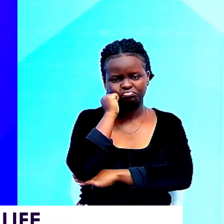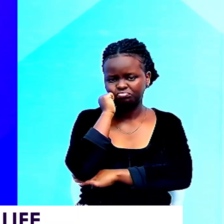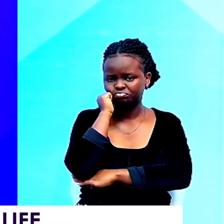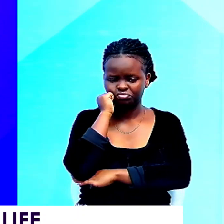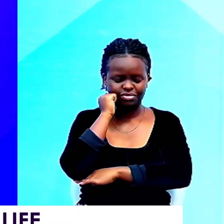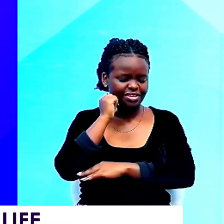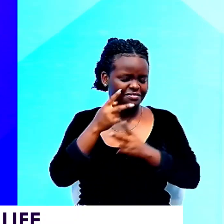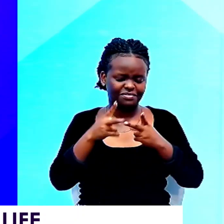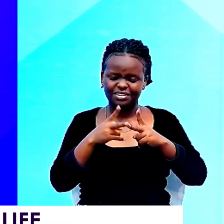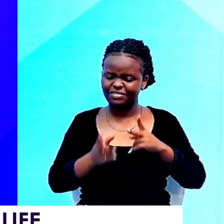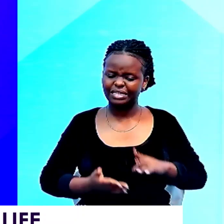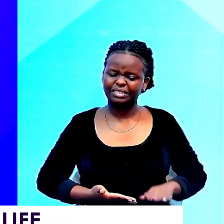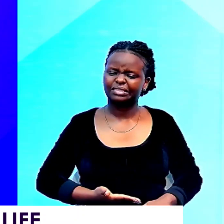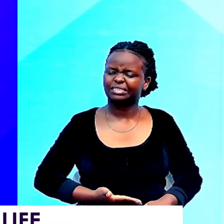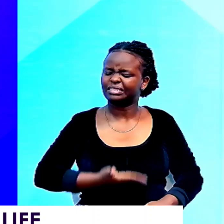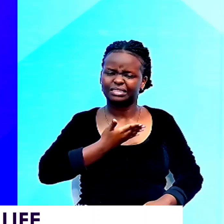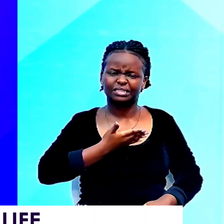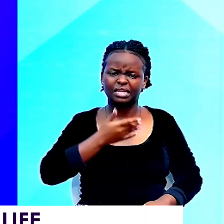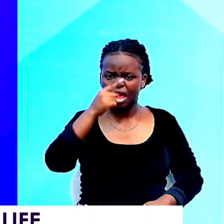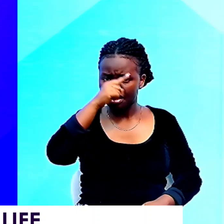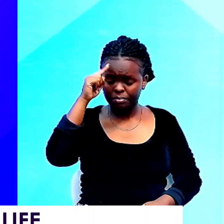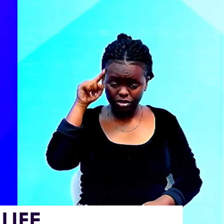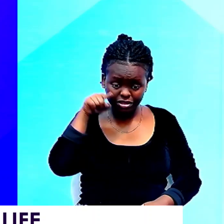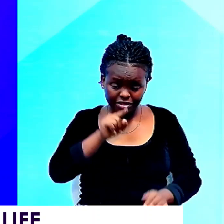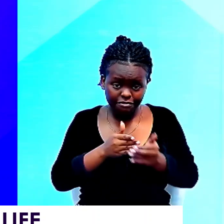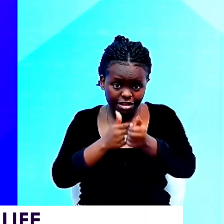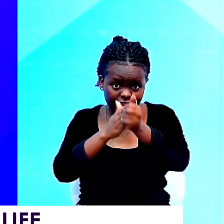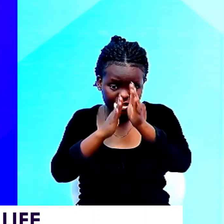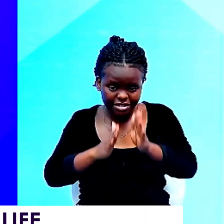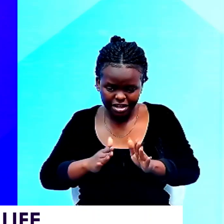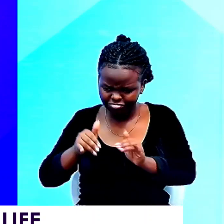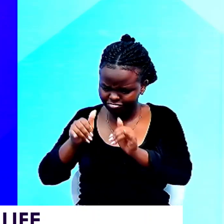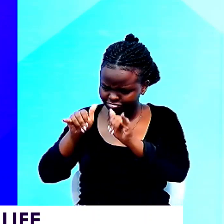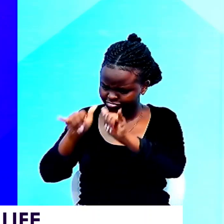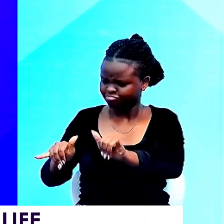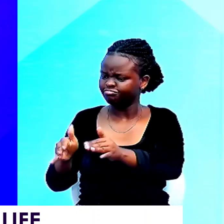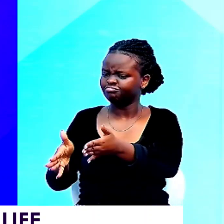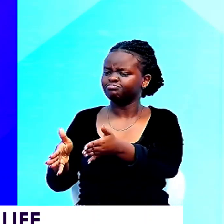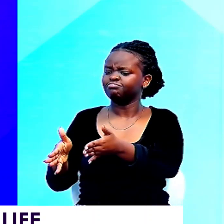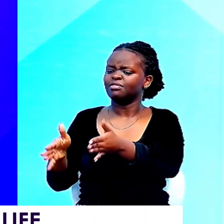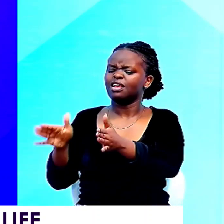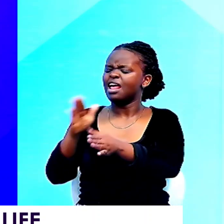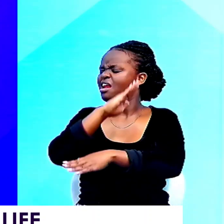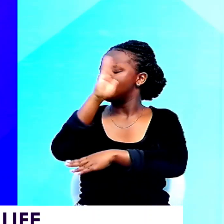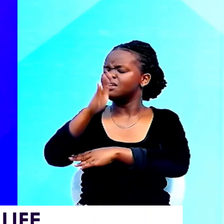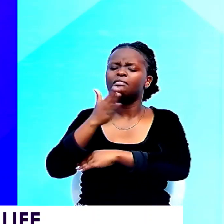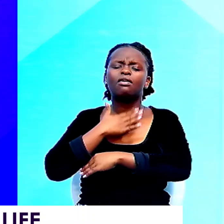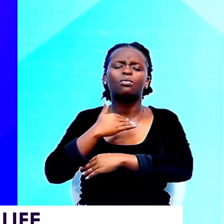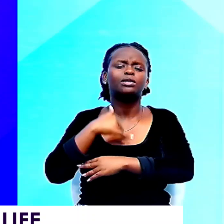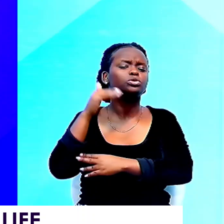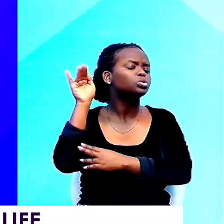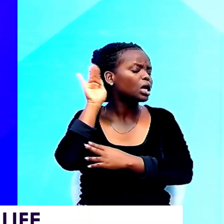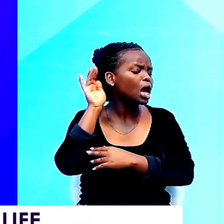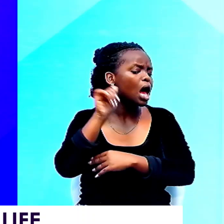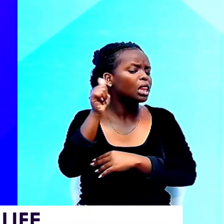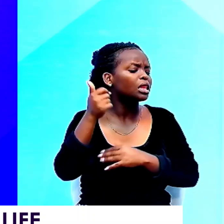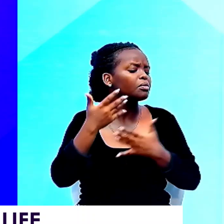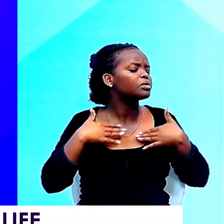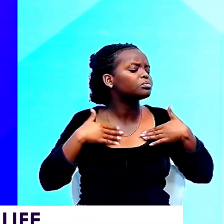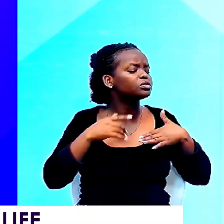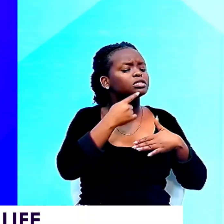annoying that because you are a leader, you have set yourself there. Right. You never want to hear what other people are